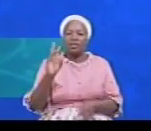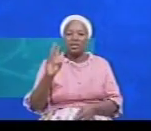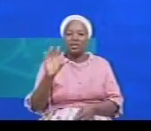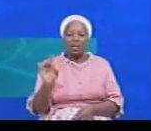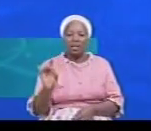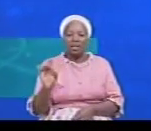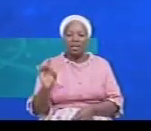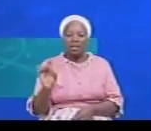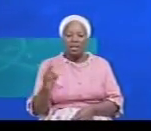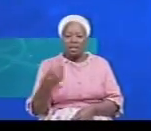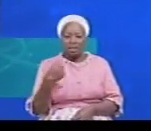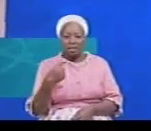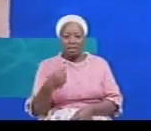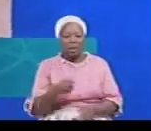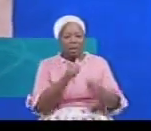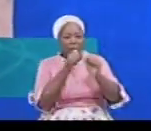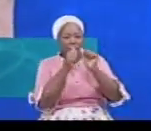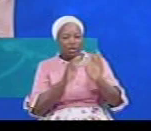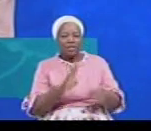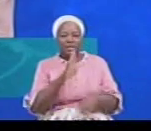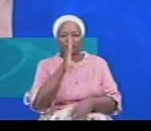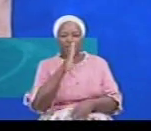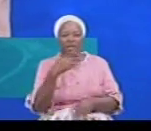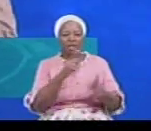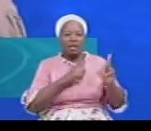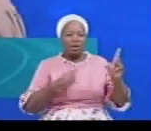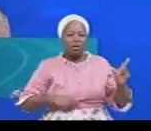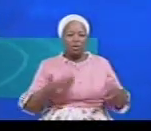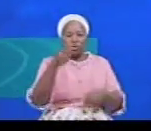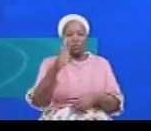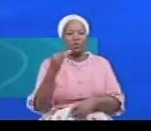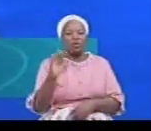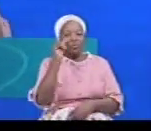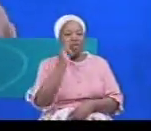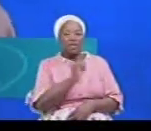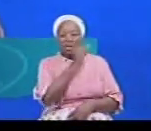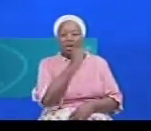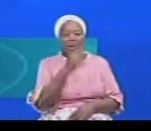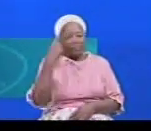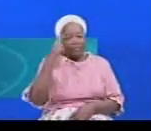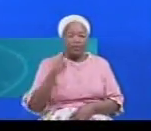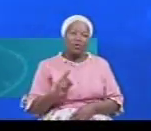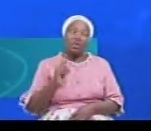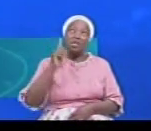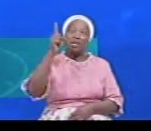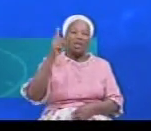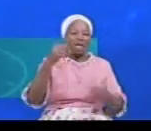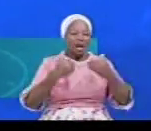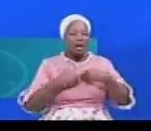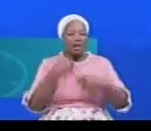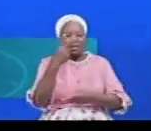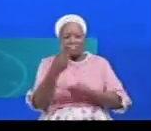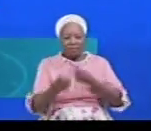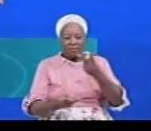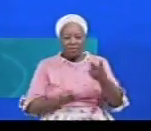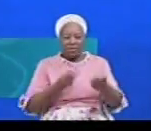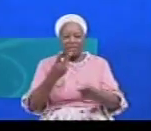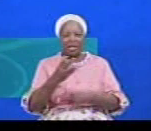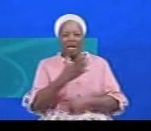68. It says, blessed be the Lord God of Israel, for he has visited